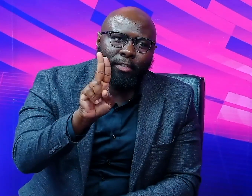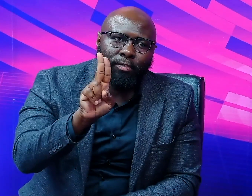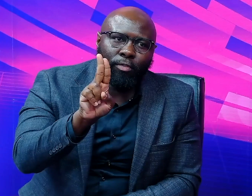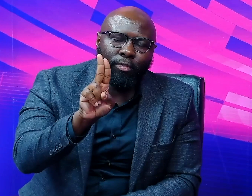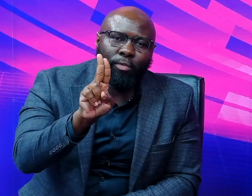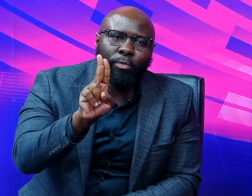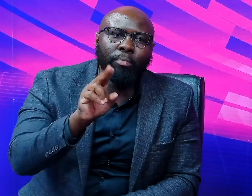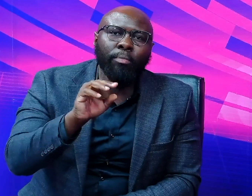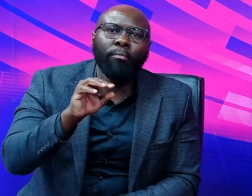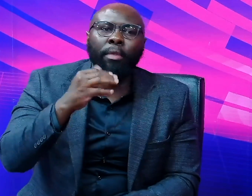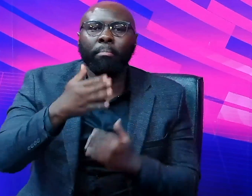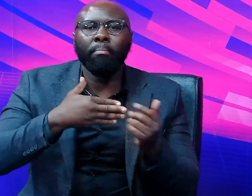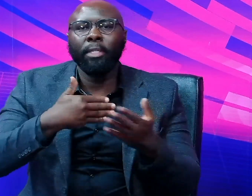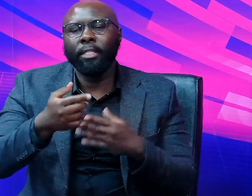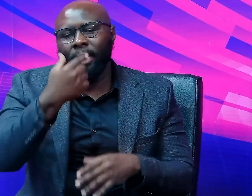Mativu,